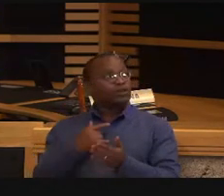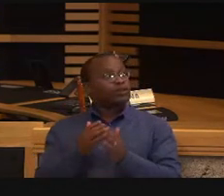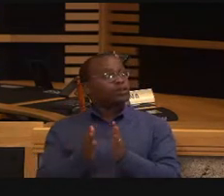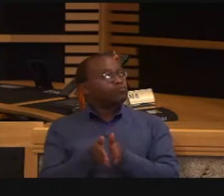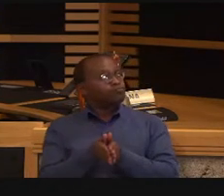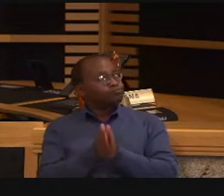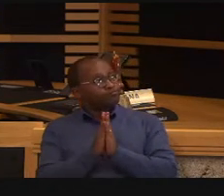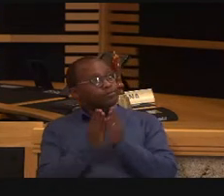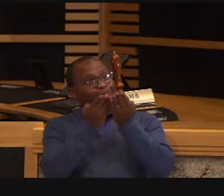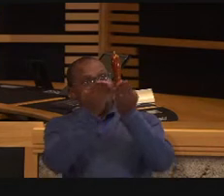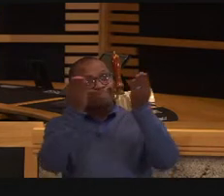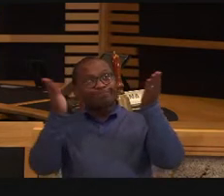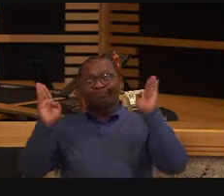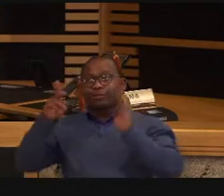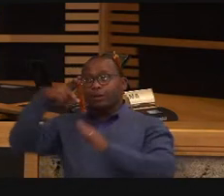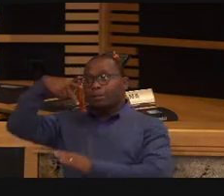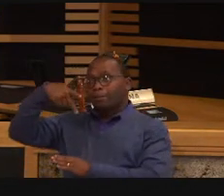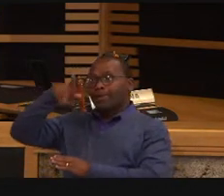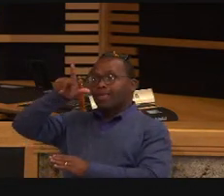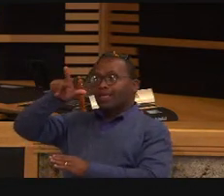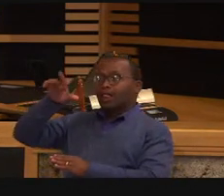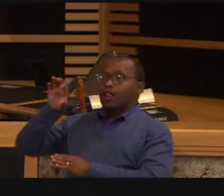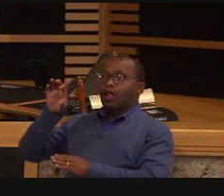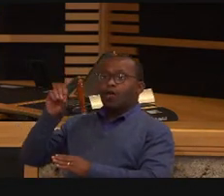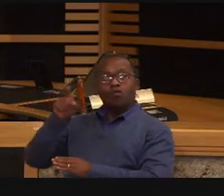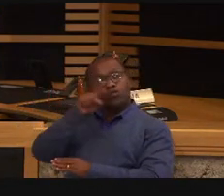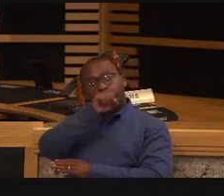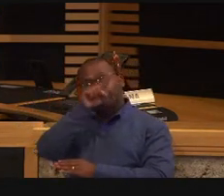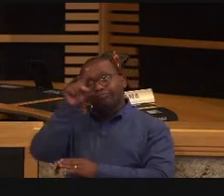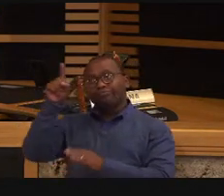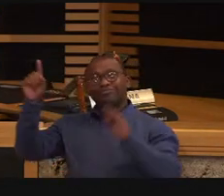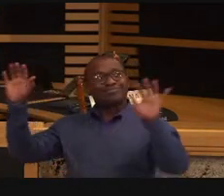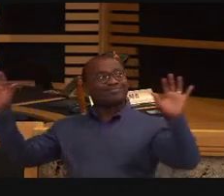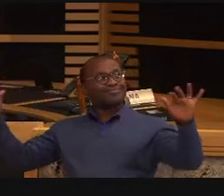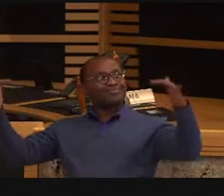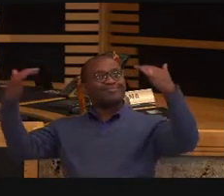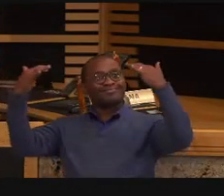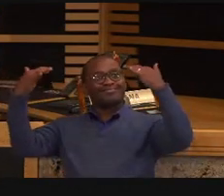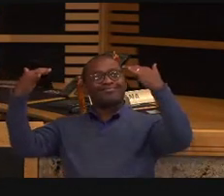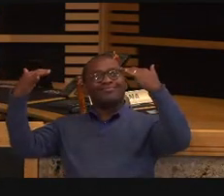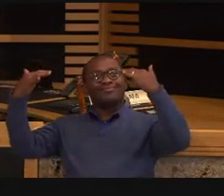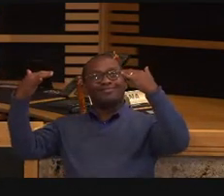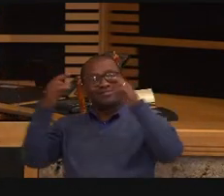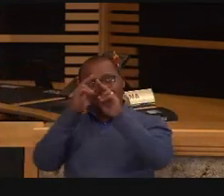improving. You are welcomed, Honorable. Oh.